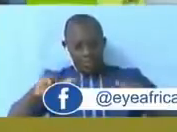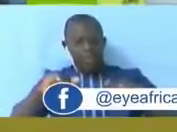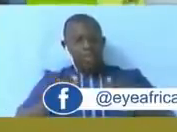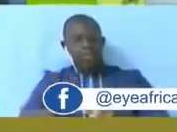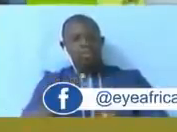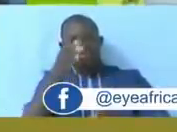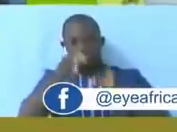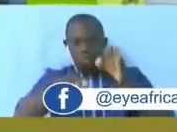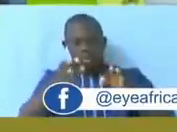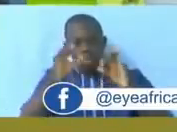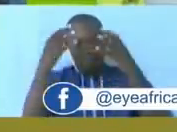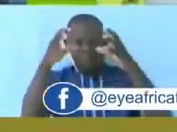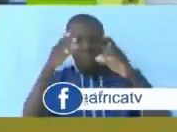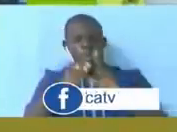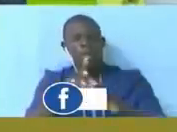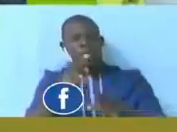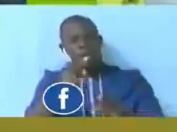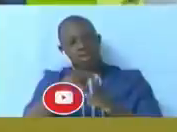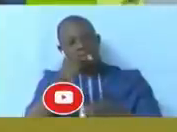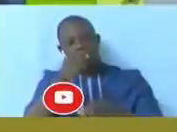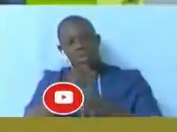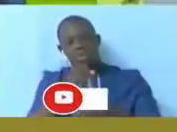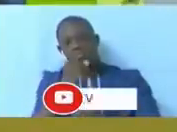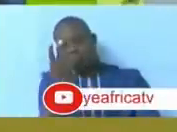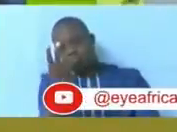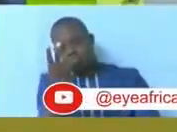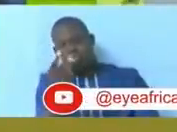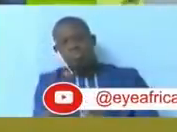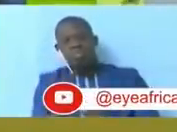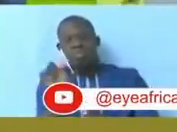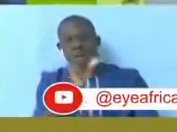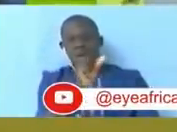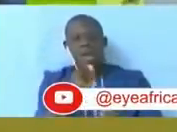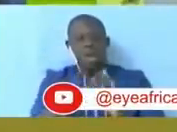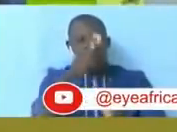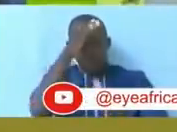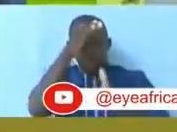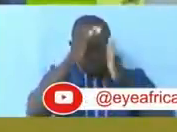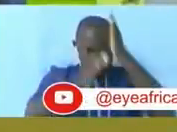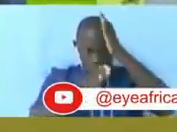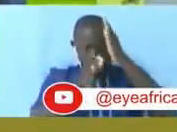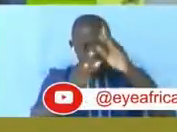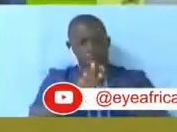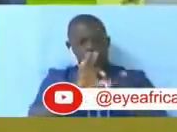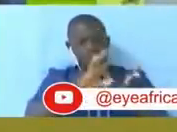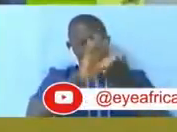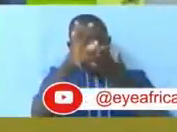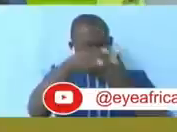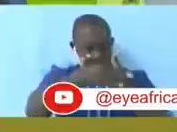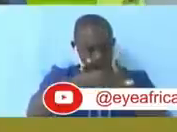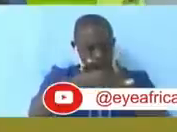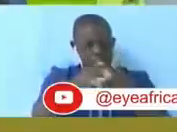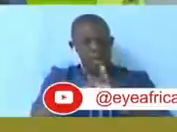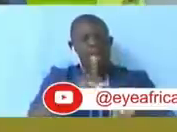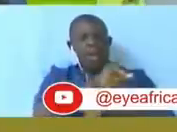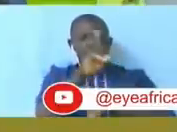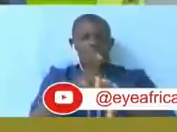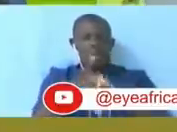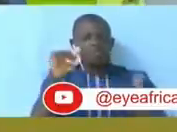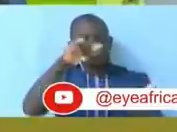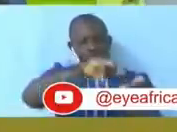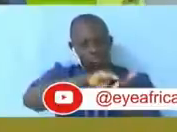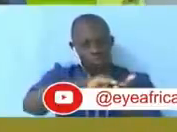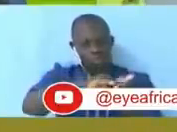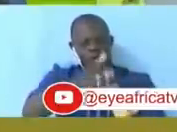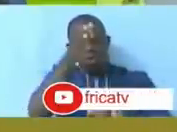Yundum, and created a court martial. Between Atamuneke, Yako Fatafula,